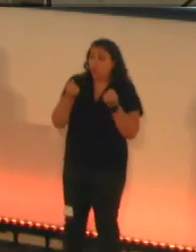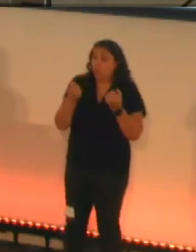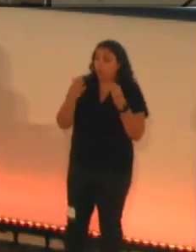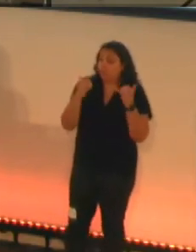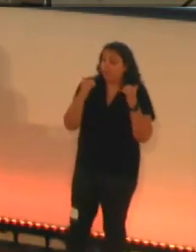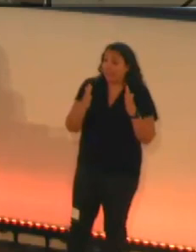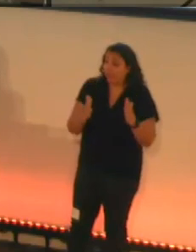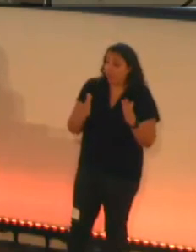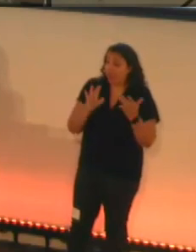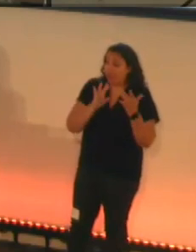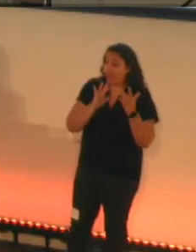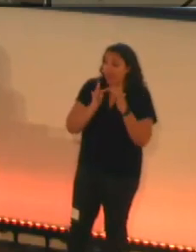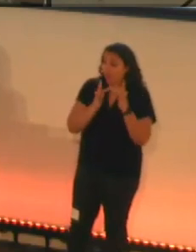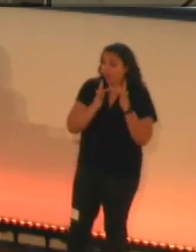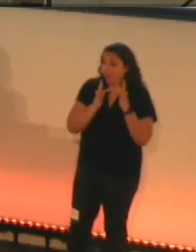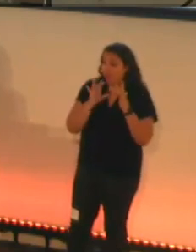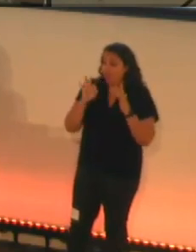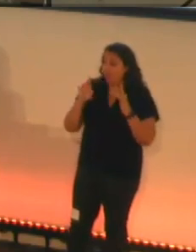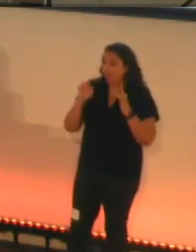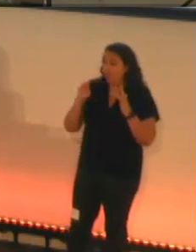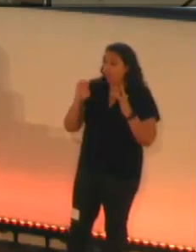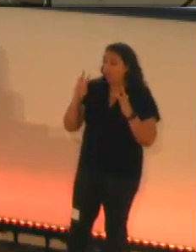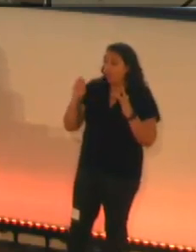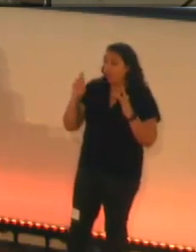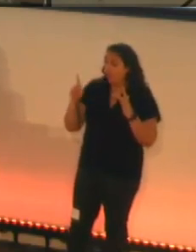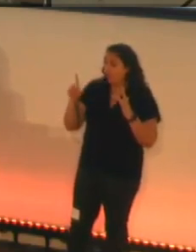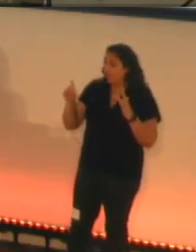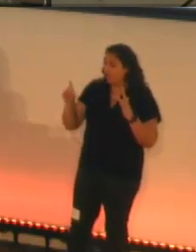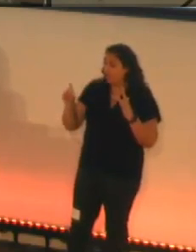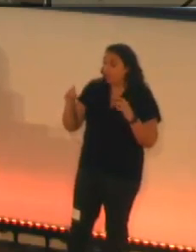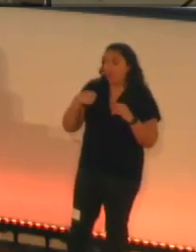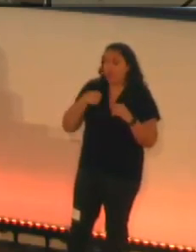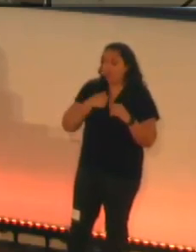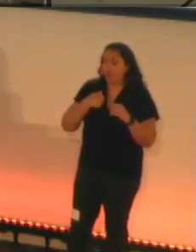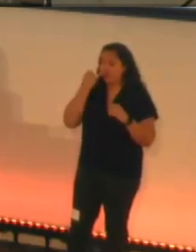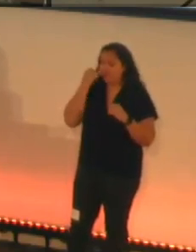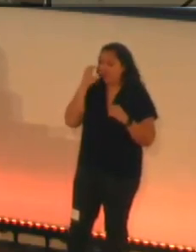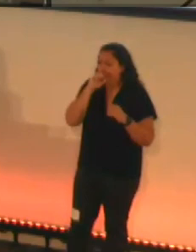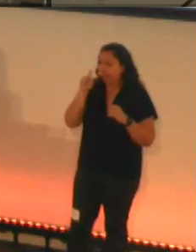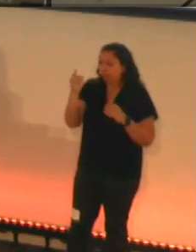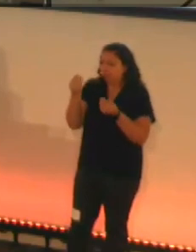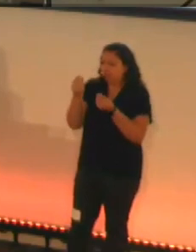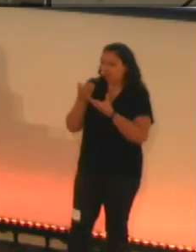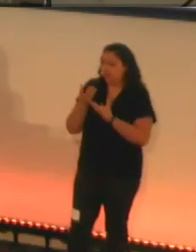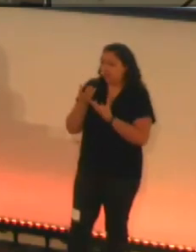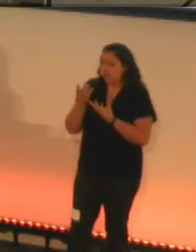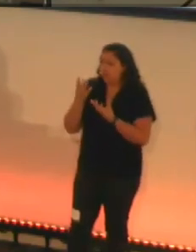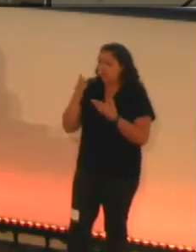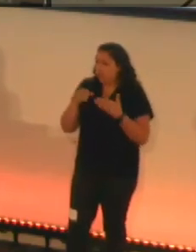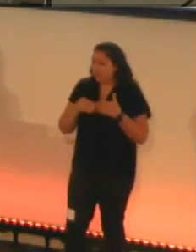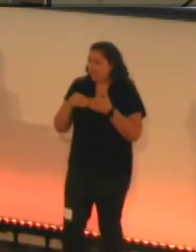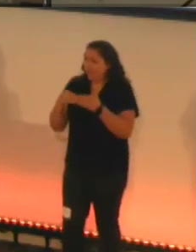networking framework? And sorry if I missed that part, but was the guide